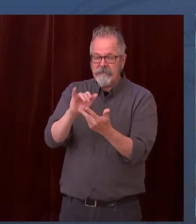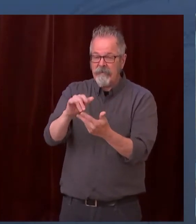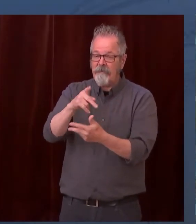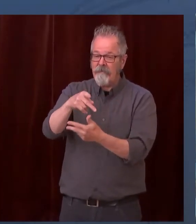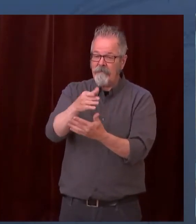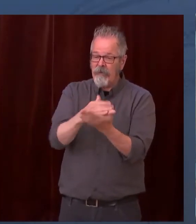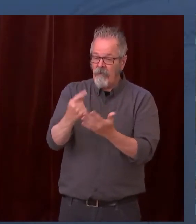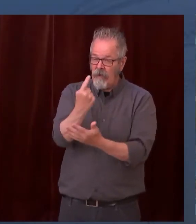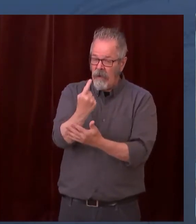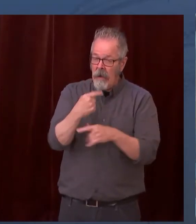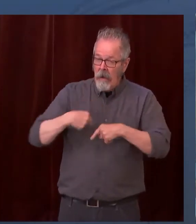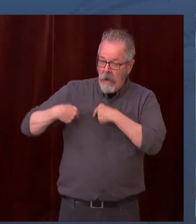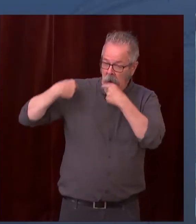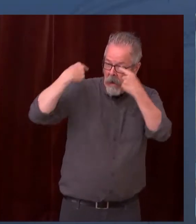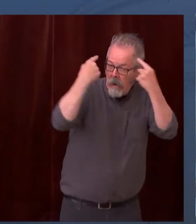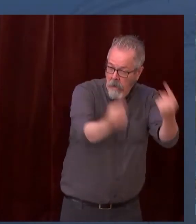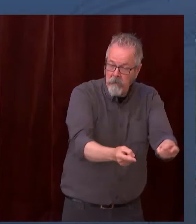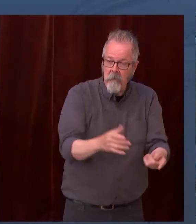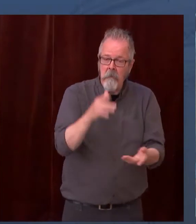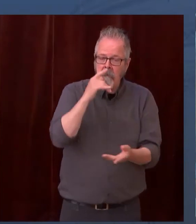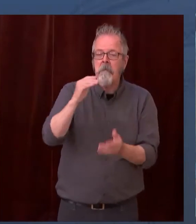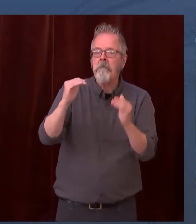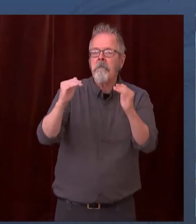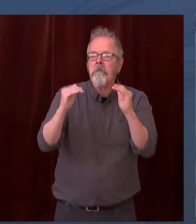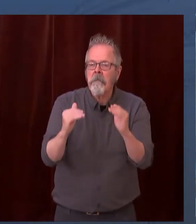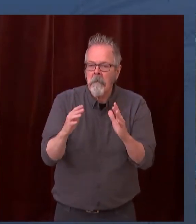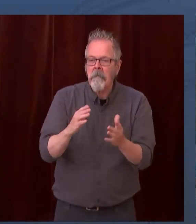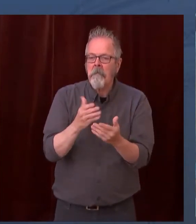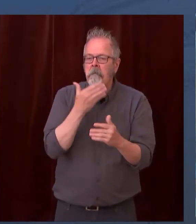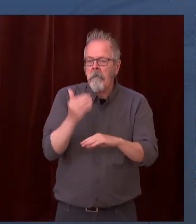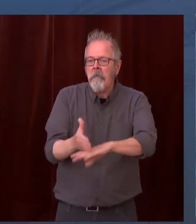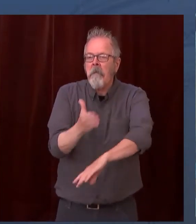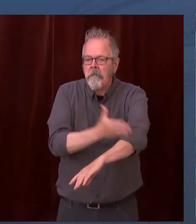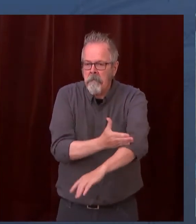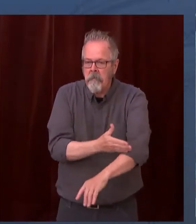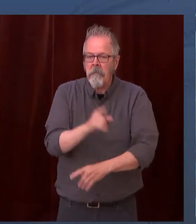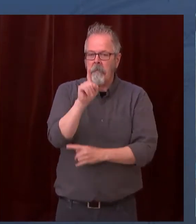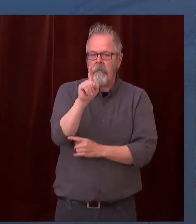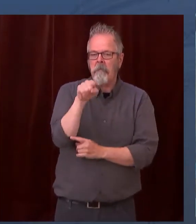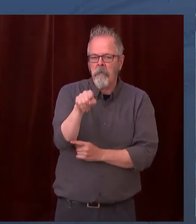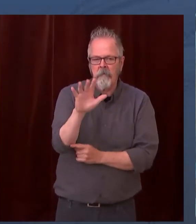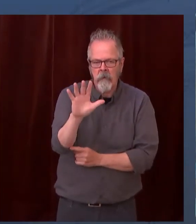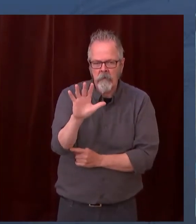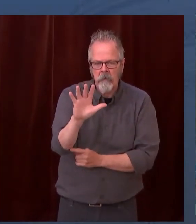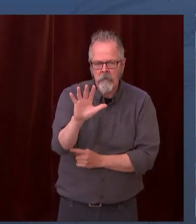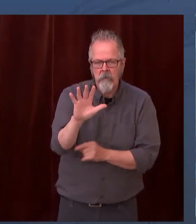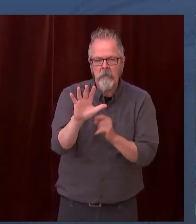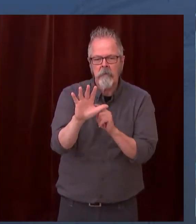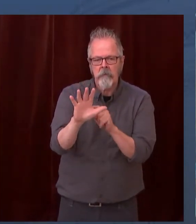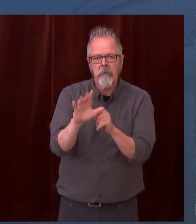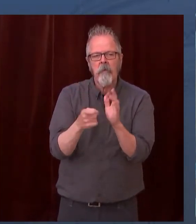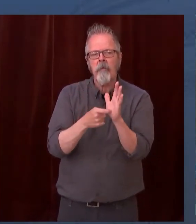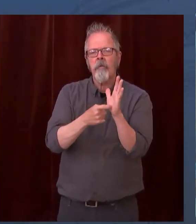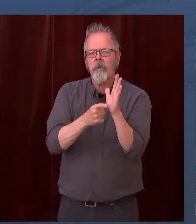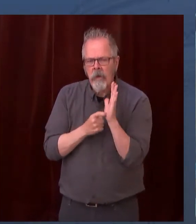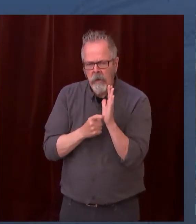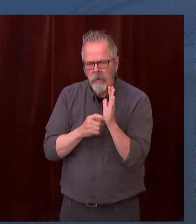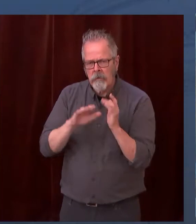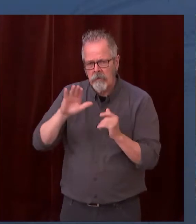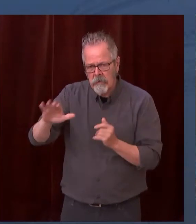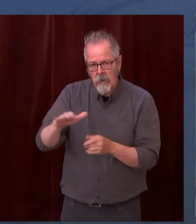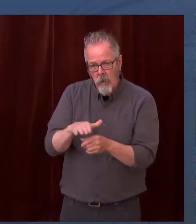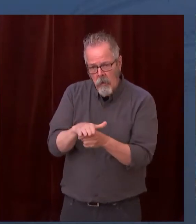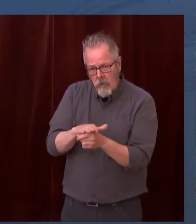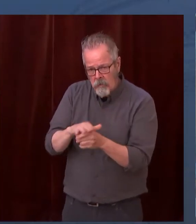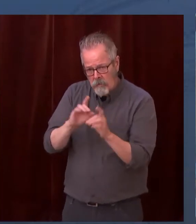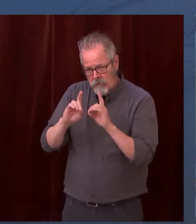capacity, and dog grooming and gatherings of people less than 5. Keeping folks local for their services is an